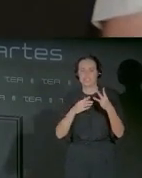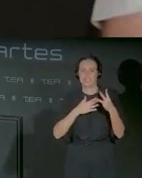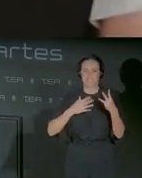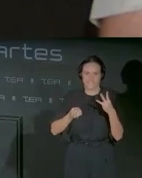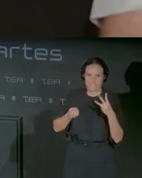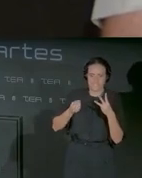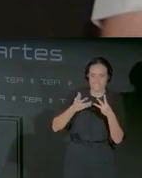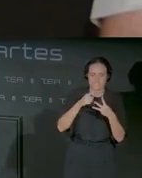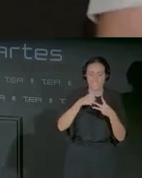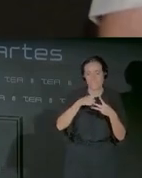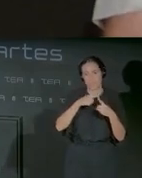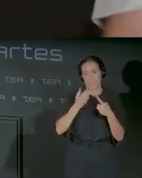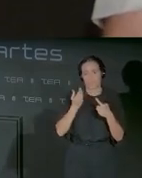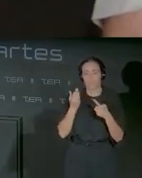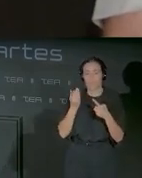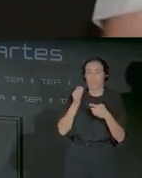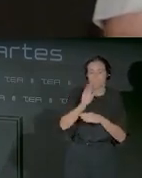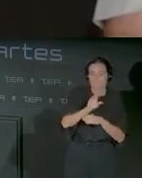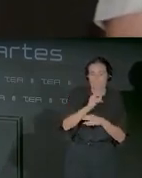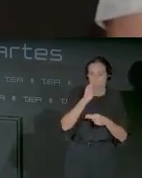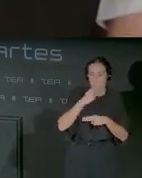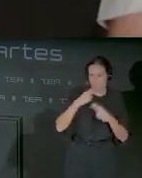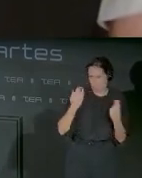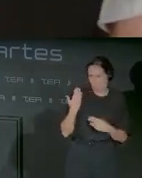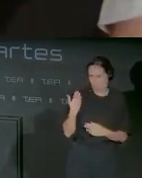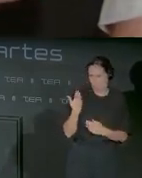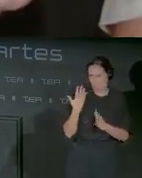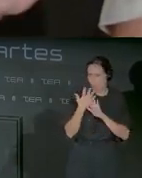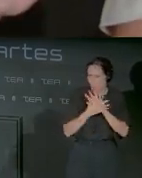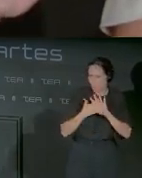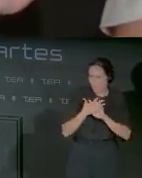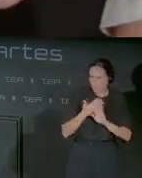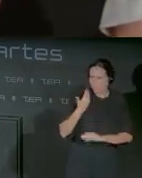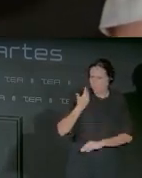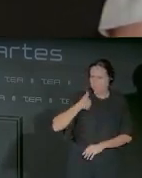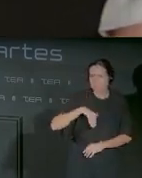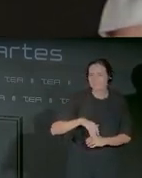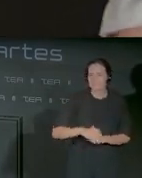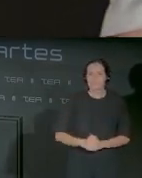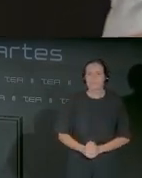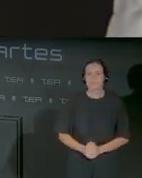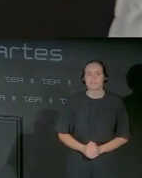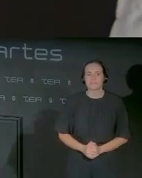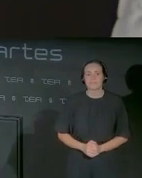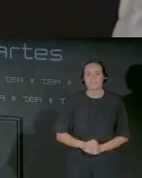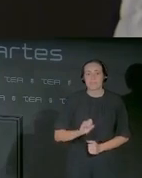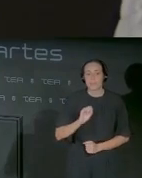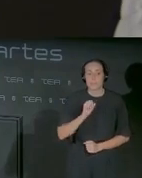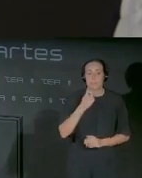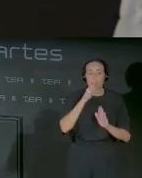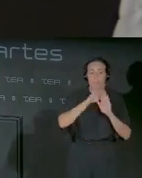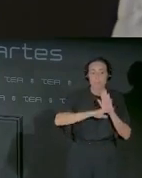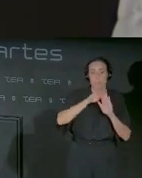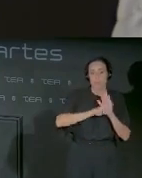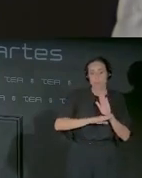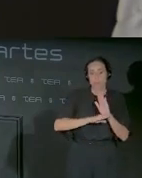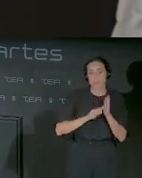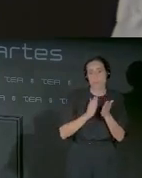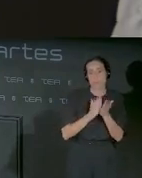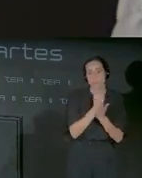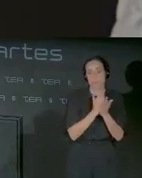discussed yesterday and we discovered that there are actually not only the media program, which has a very small envelope for video